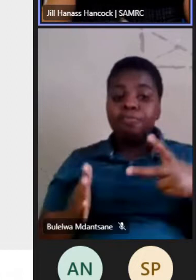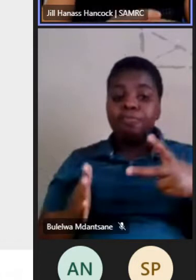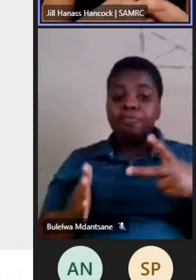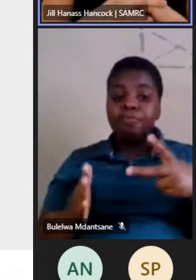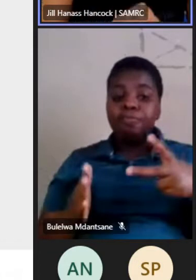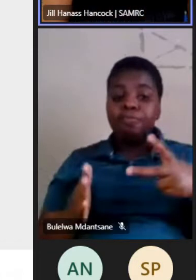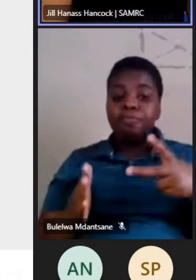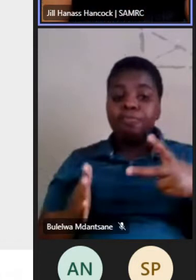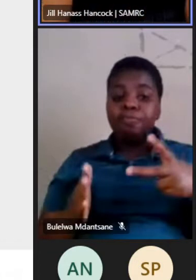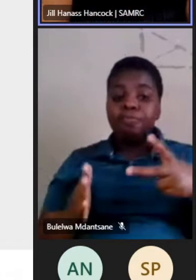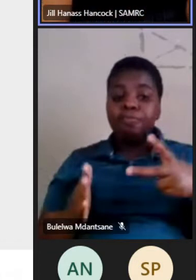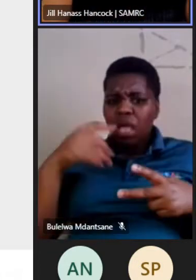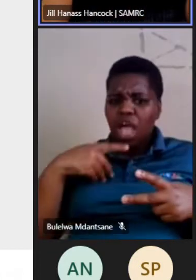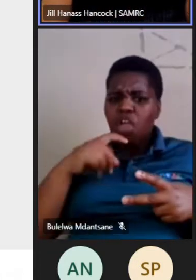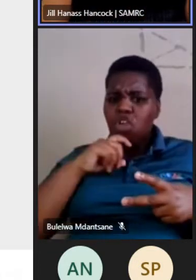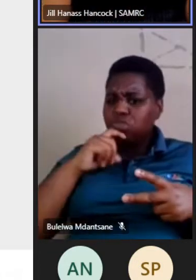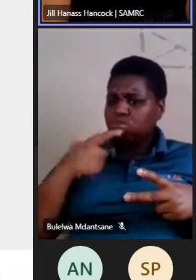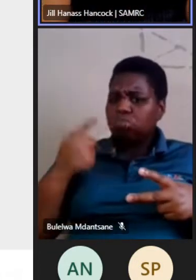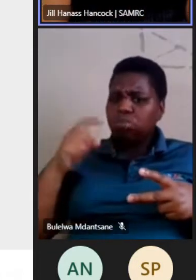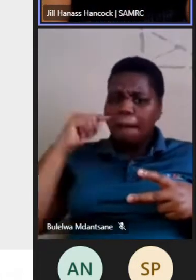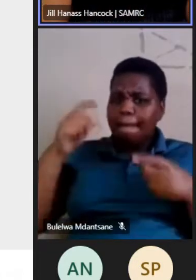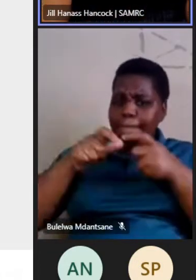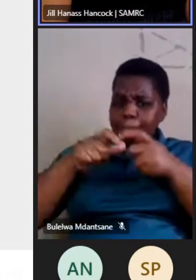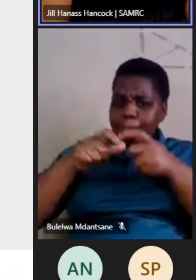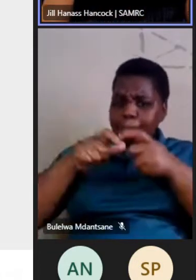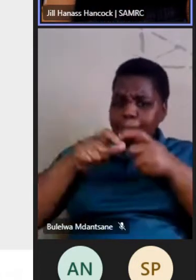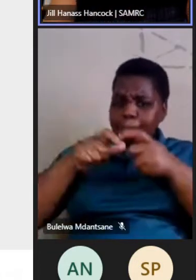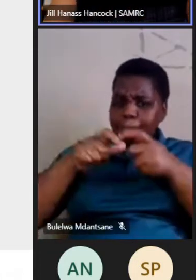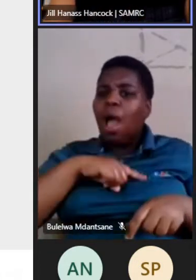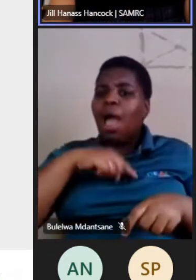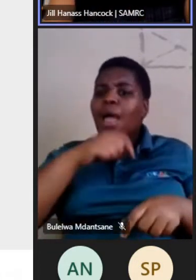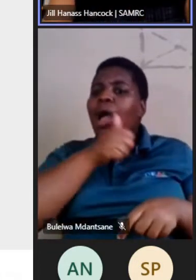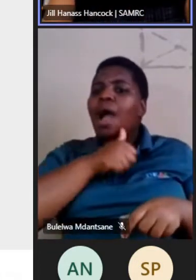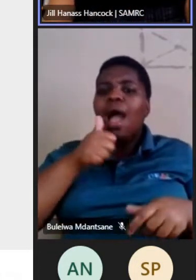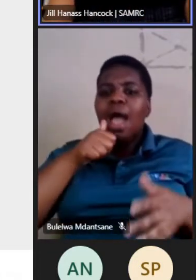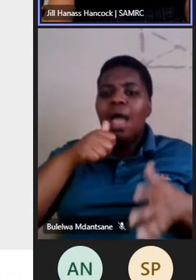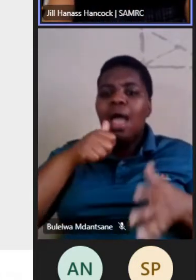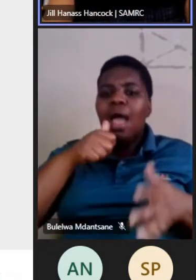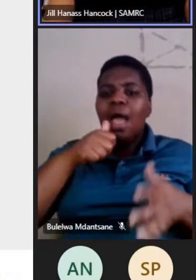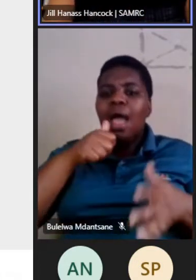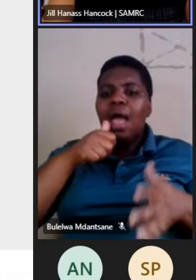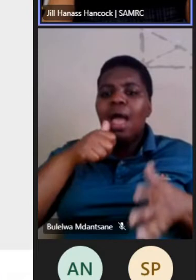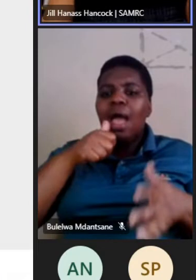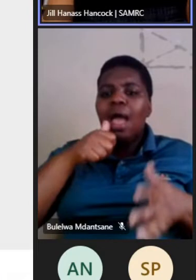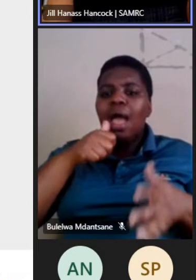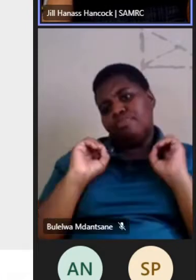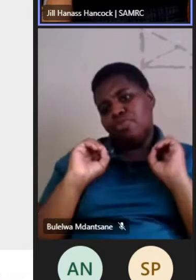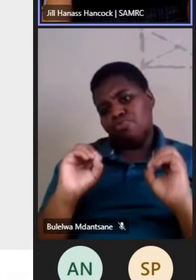using sanitary pads that my aunt bought for me and had no problems doing so.